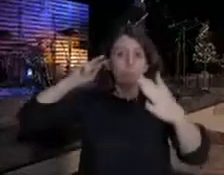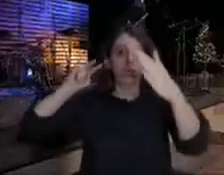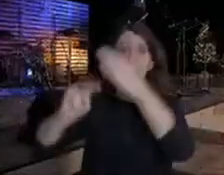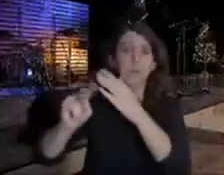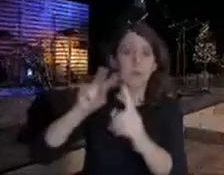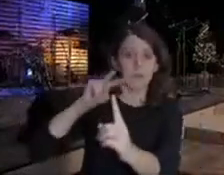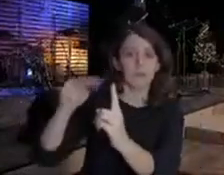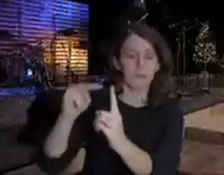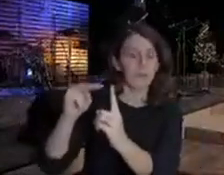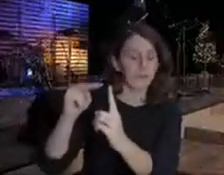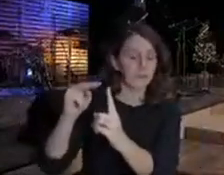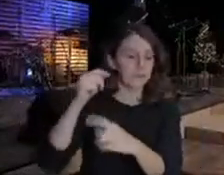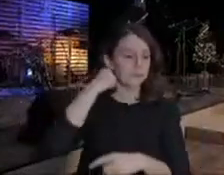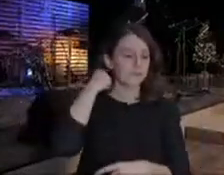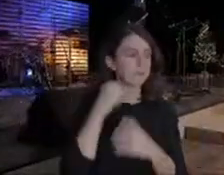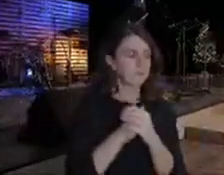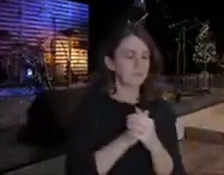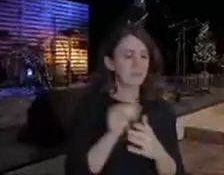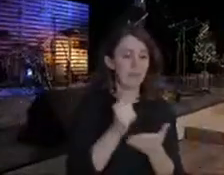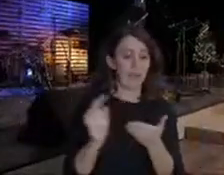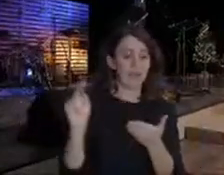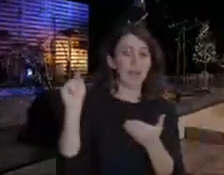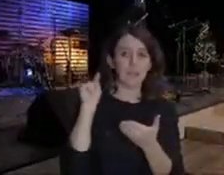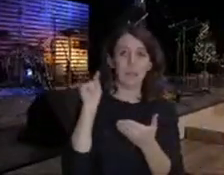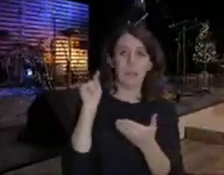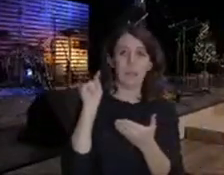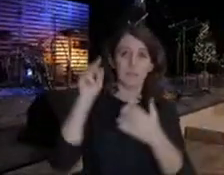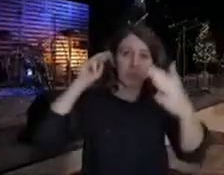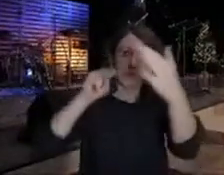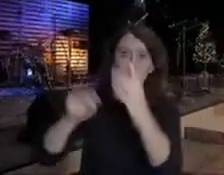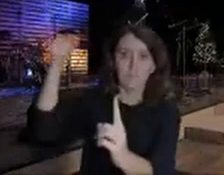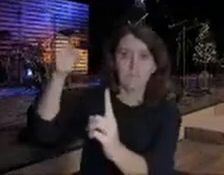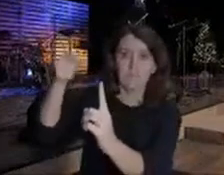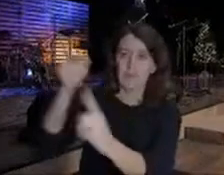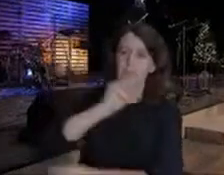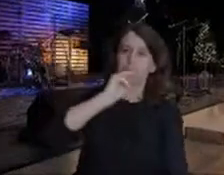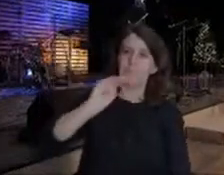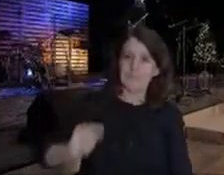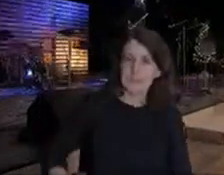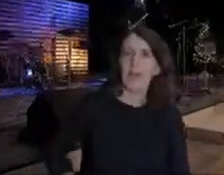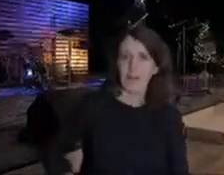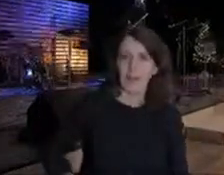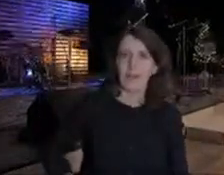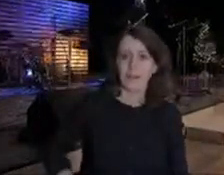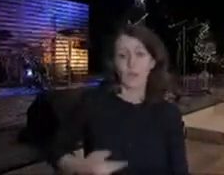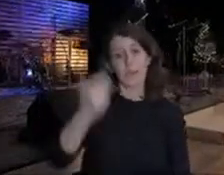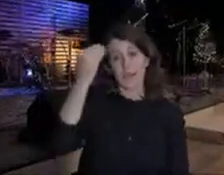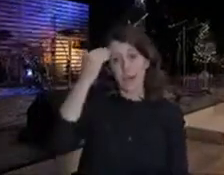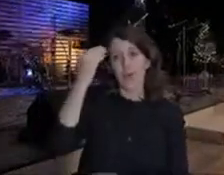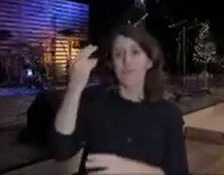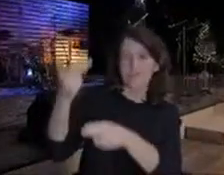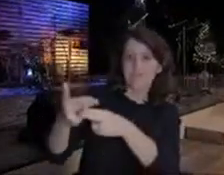you may know where this is going. This is just like last week. It points directly to the Messiah, who we know on this side of things as